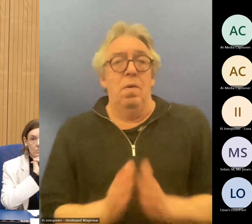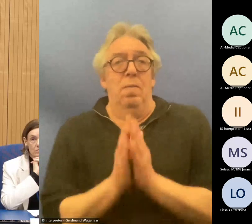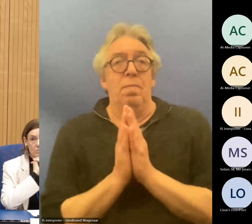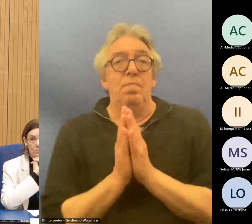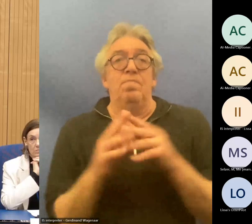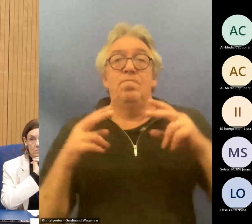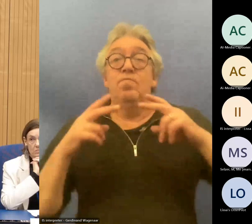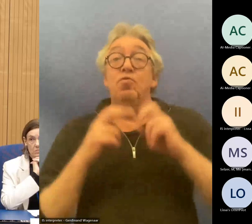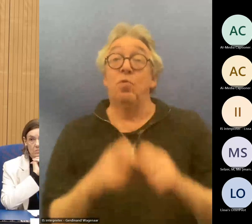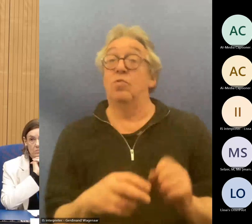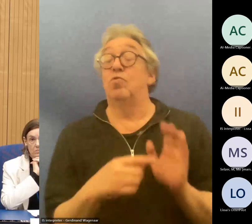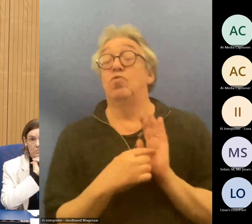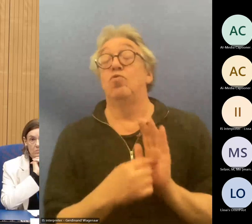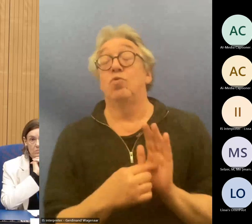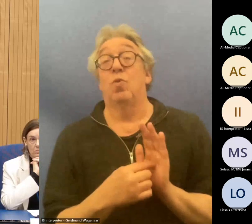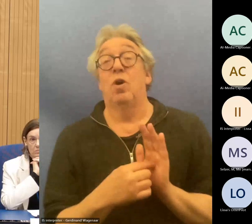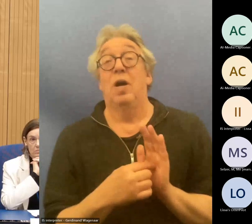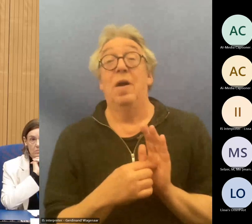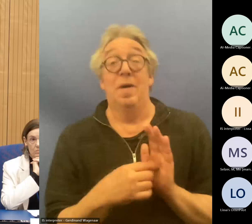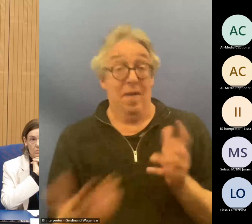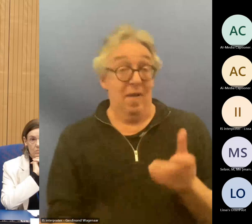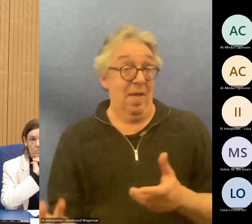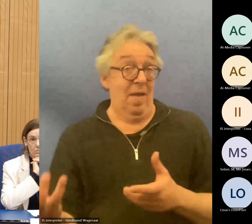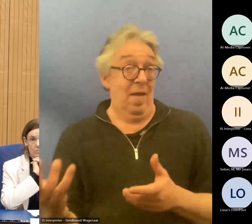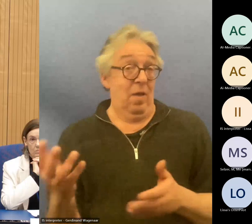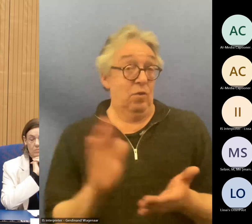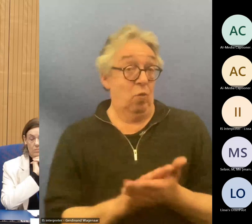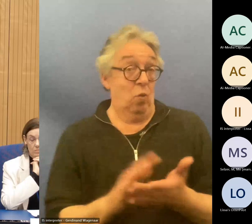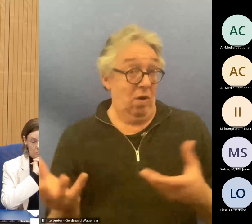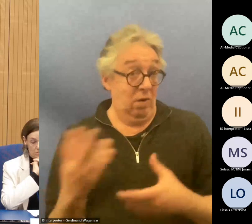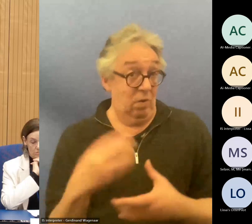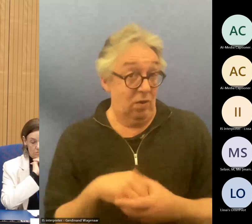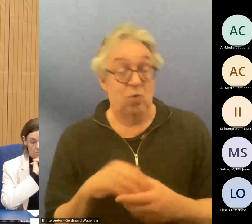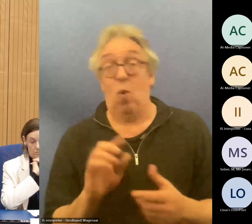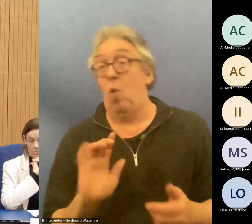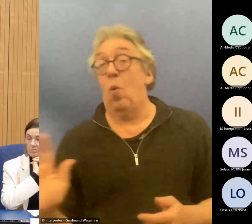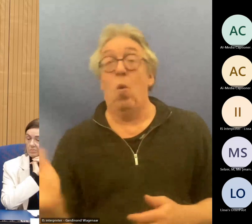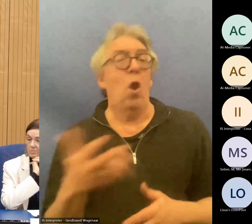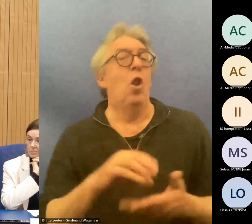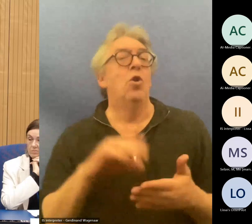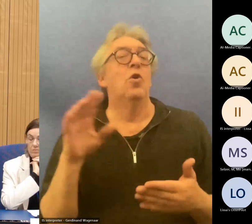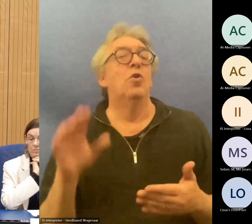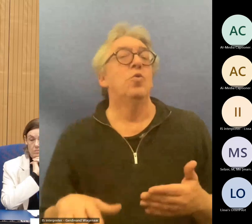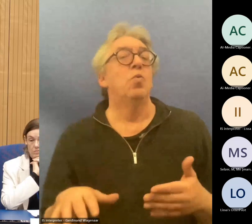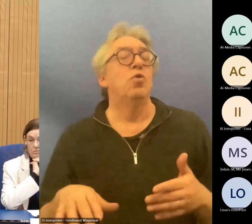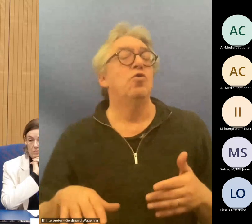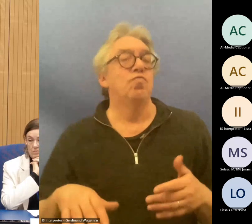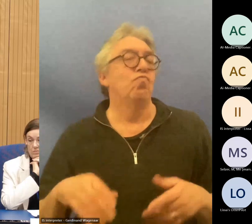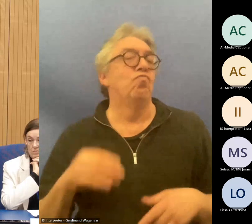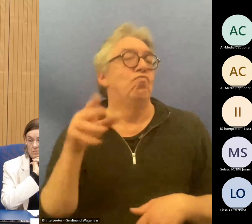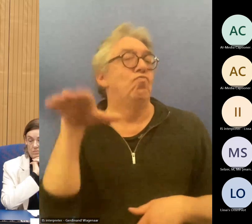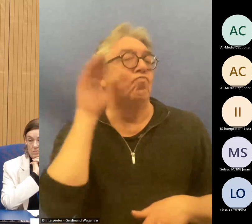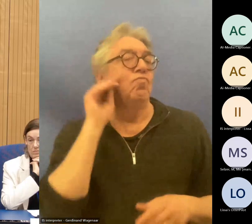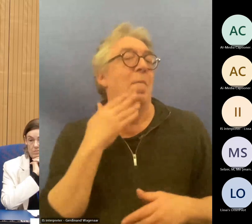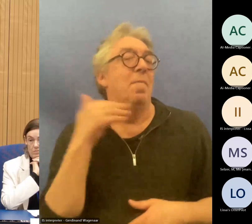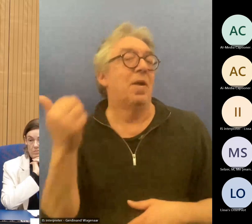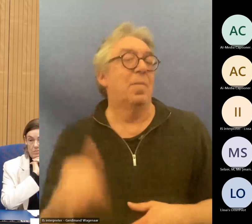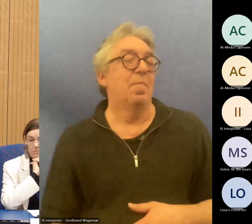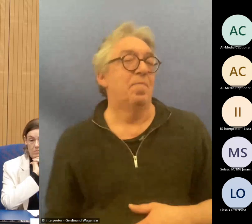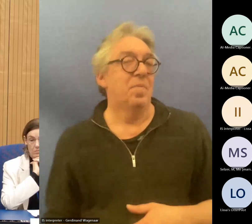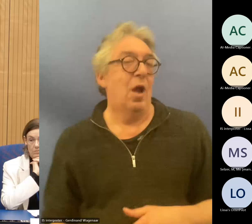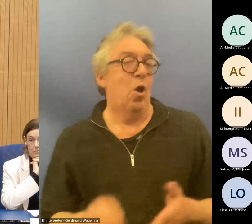lead to better academic outcomes for all students. When students with diverse abilities learn together in the